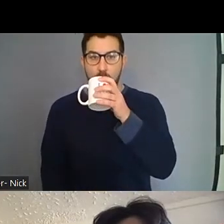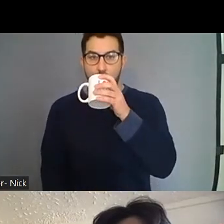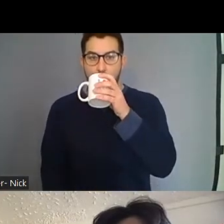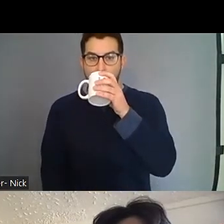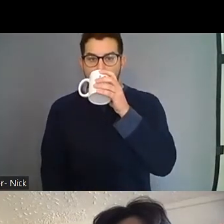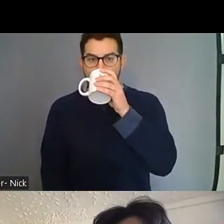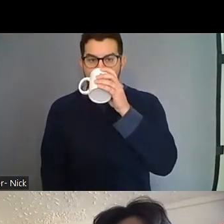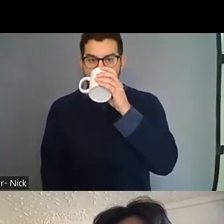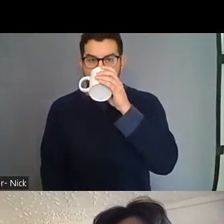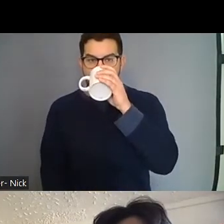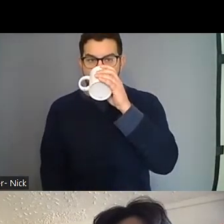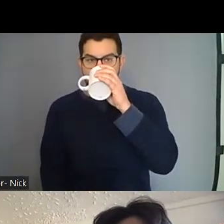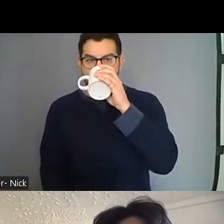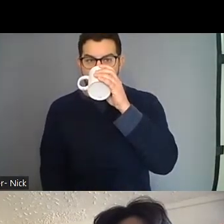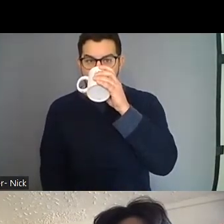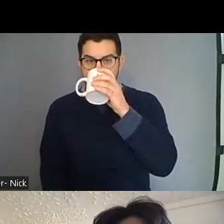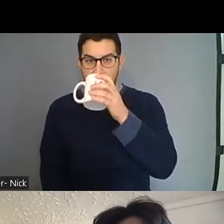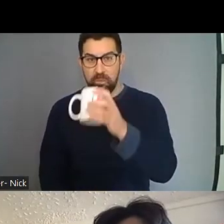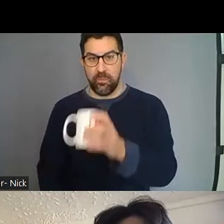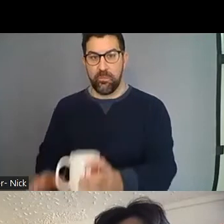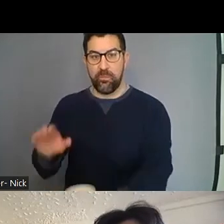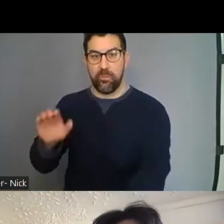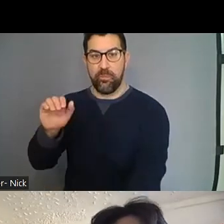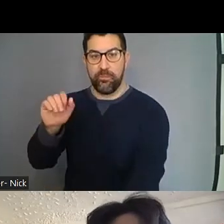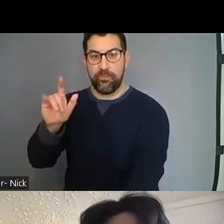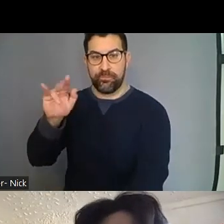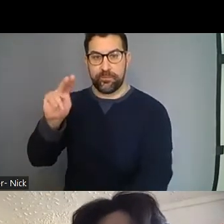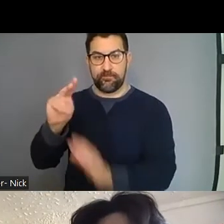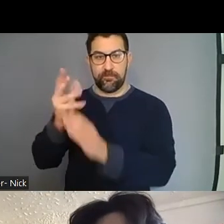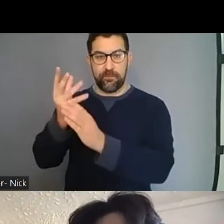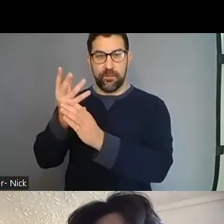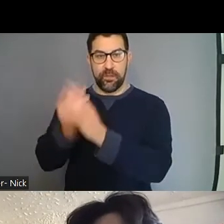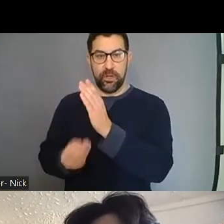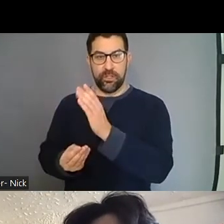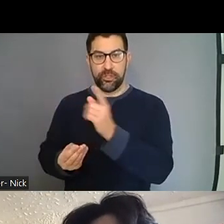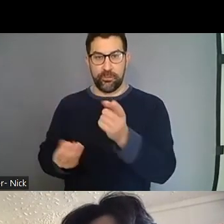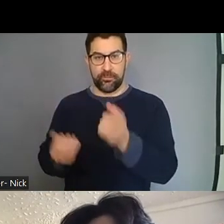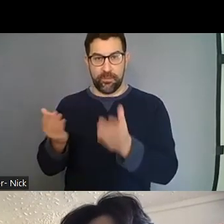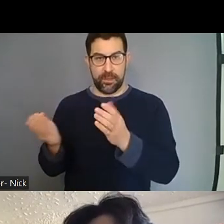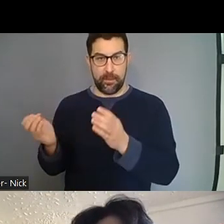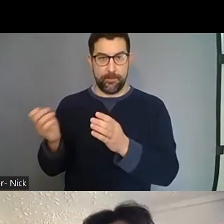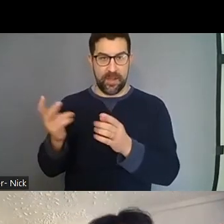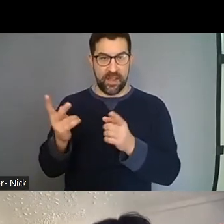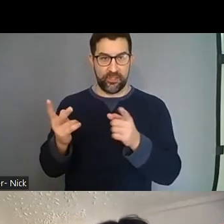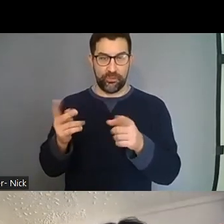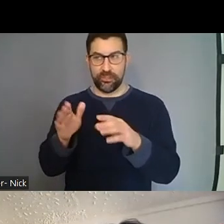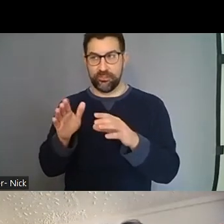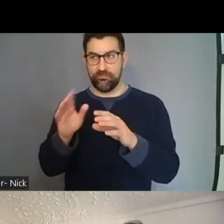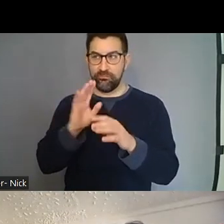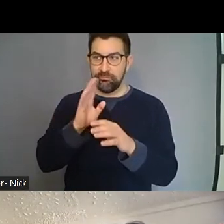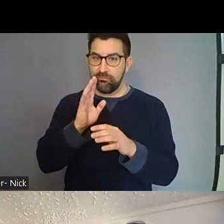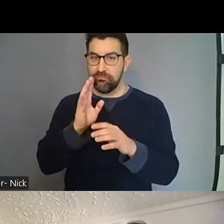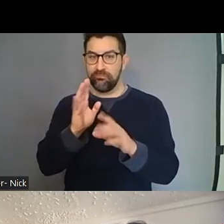Oops, well, seems we lost Caitlin, but she'll probably be back. She was spitting. It was great.